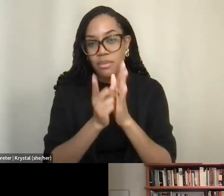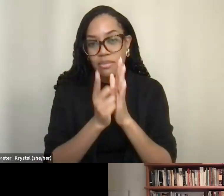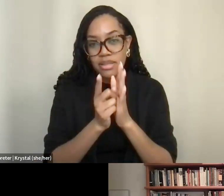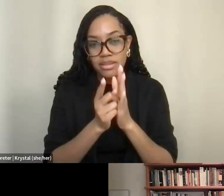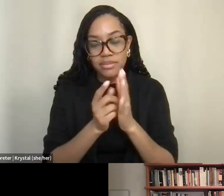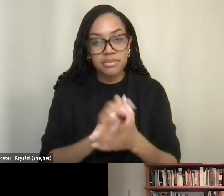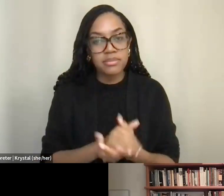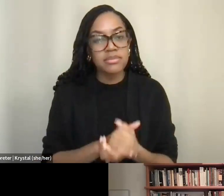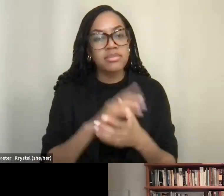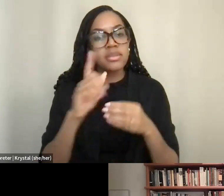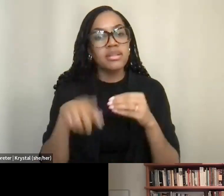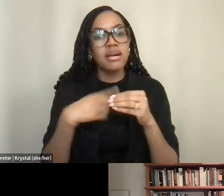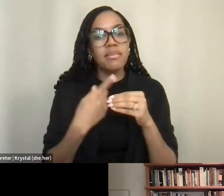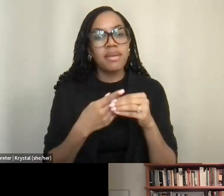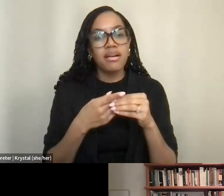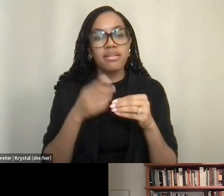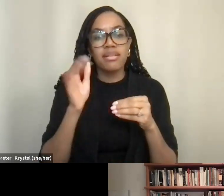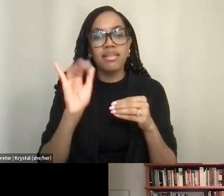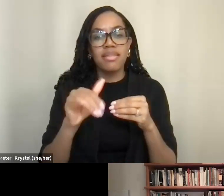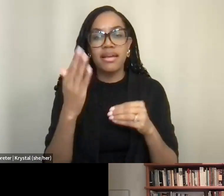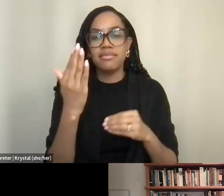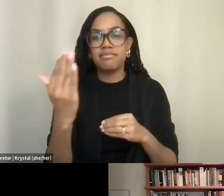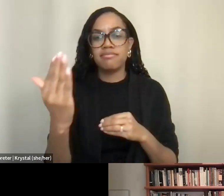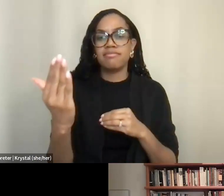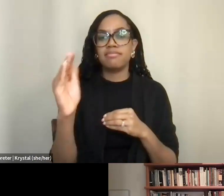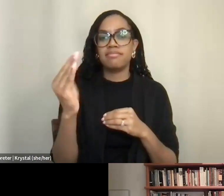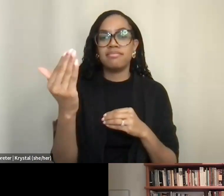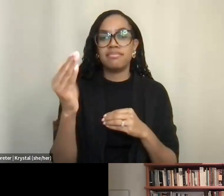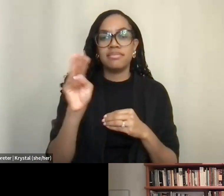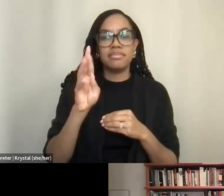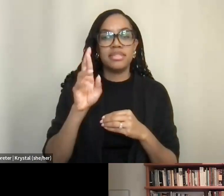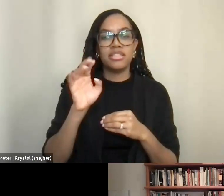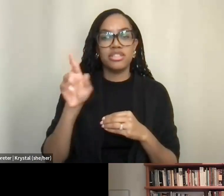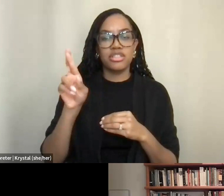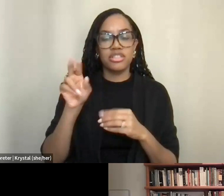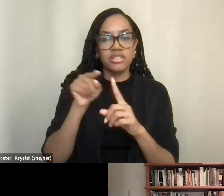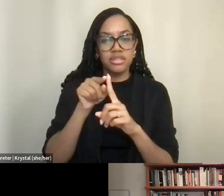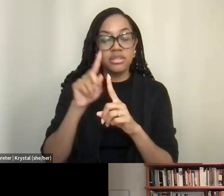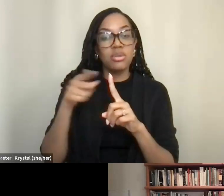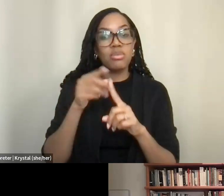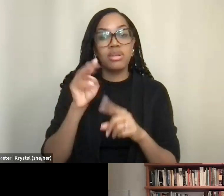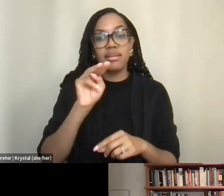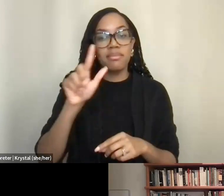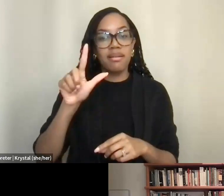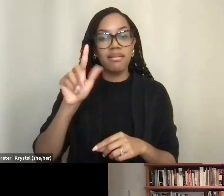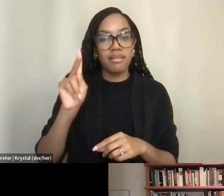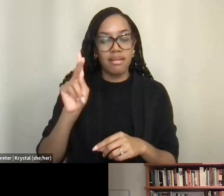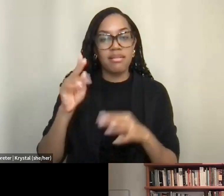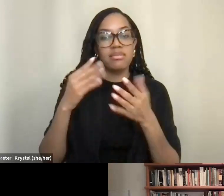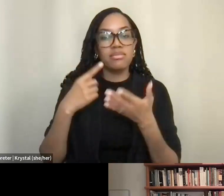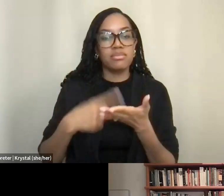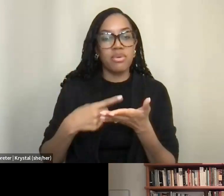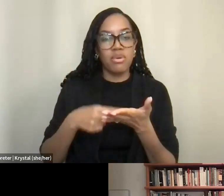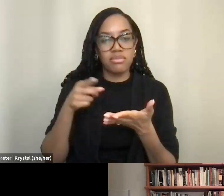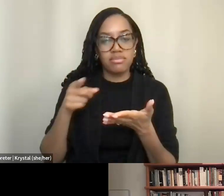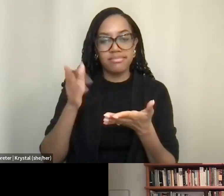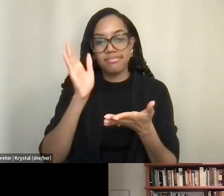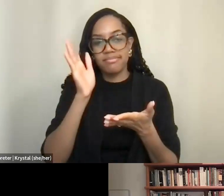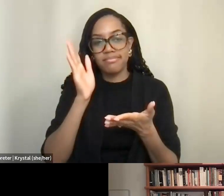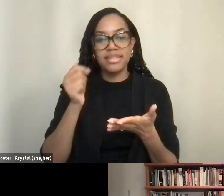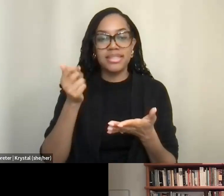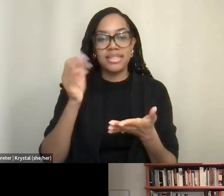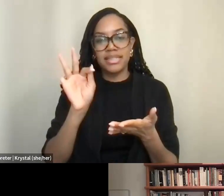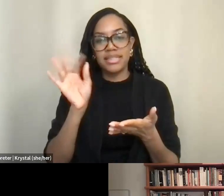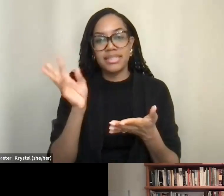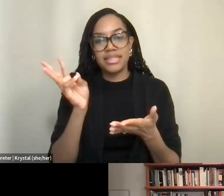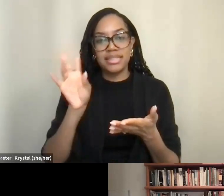about the distant mirror of when Dr. King spoke in 1967. As I say in the book, he